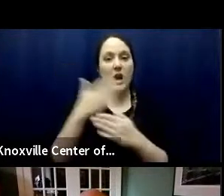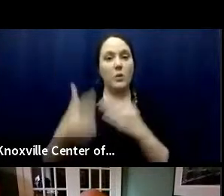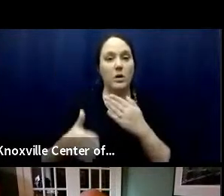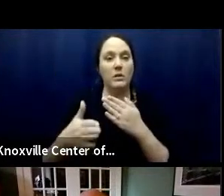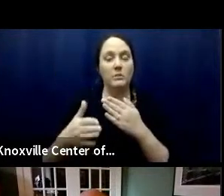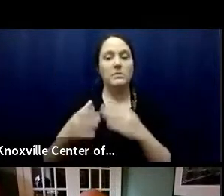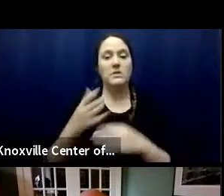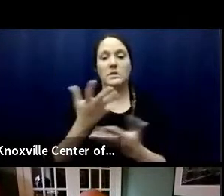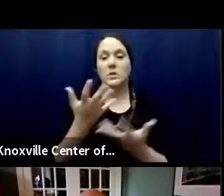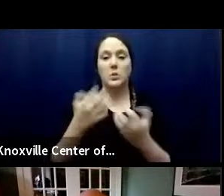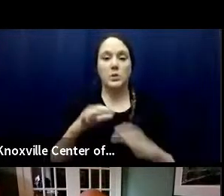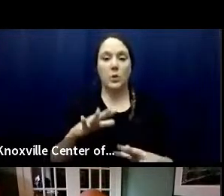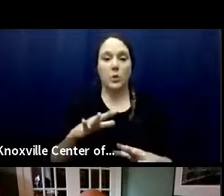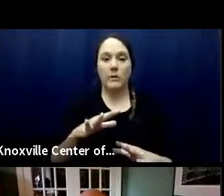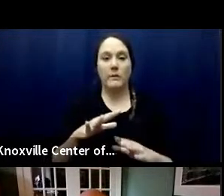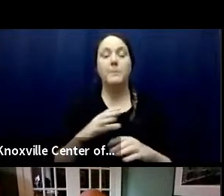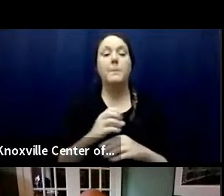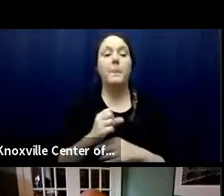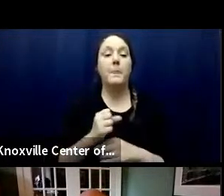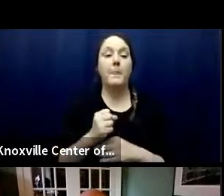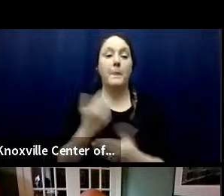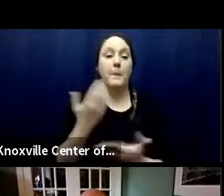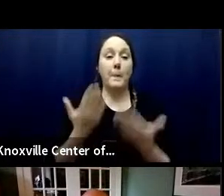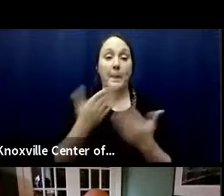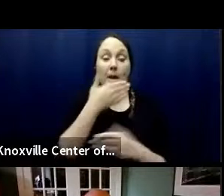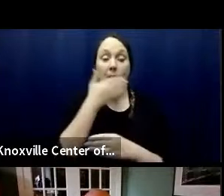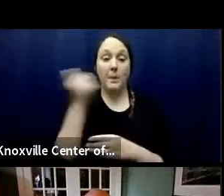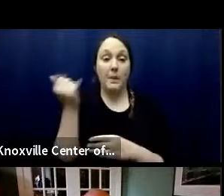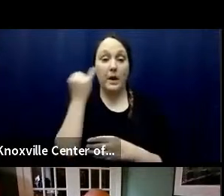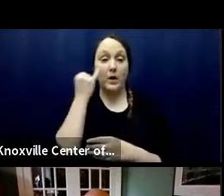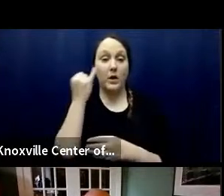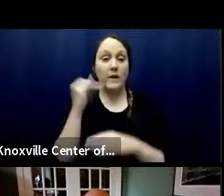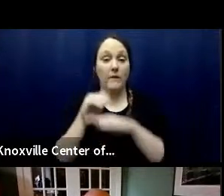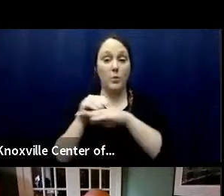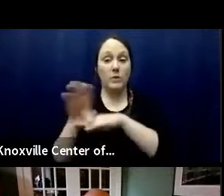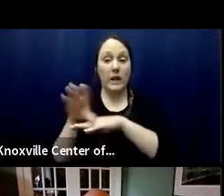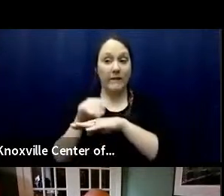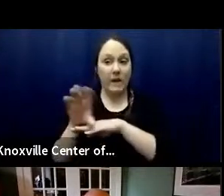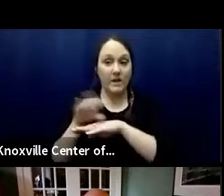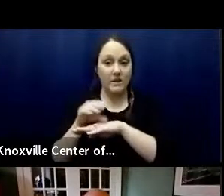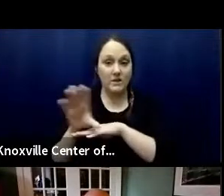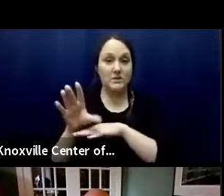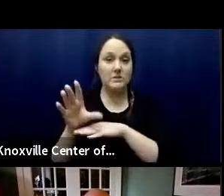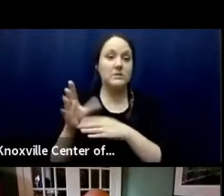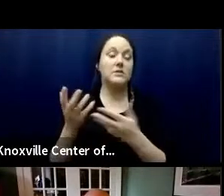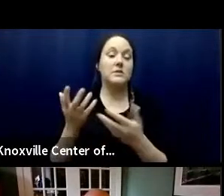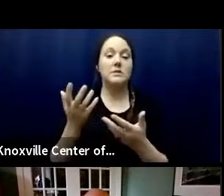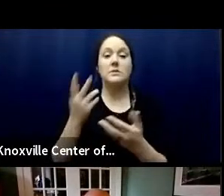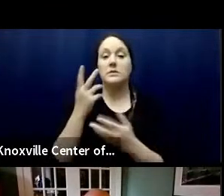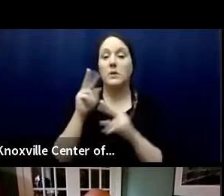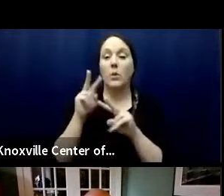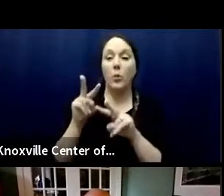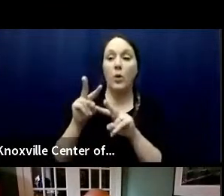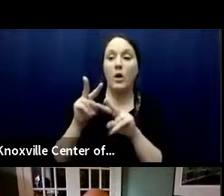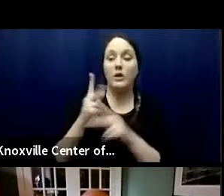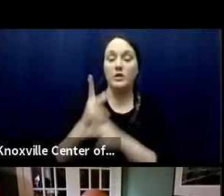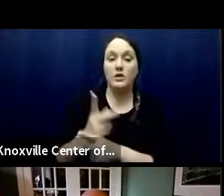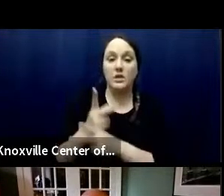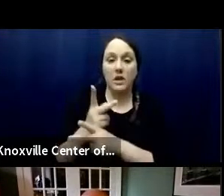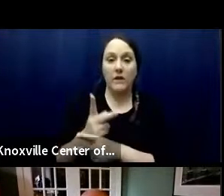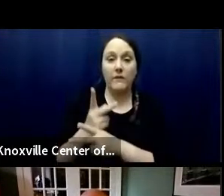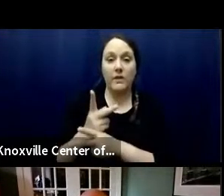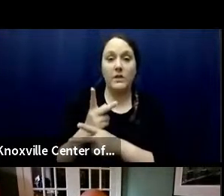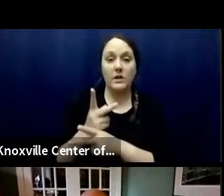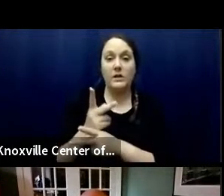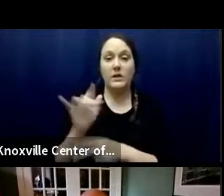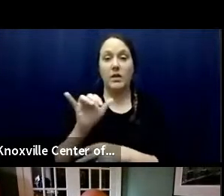that none of us would like. I mean, it may be better to go advisory on this and watch it very carefully along the lines of what